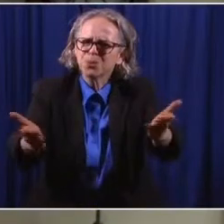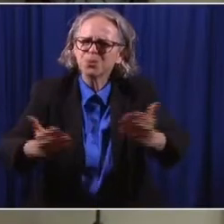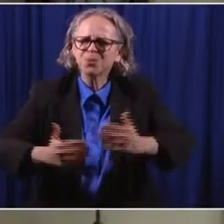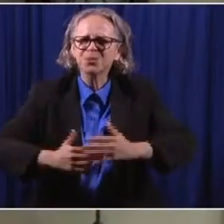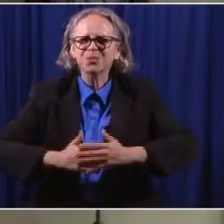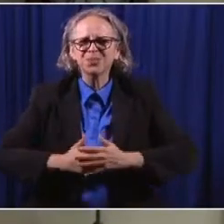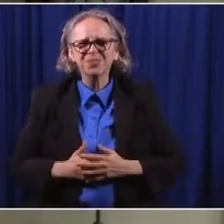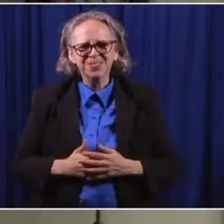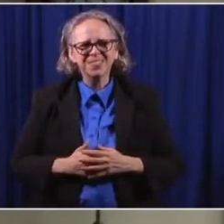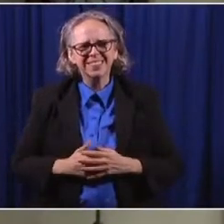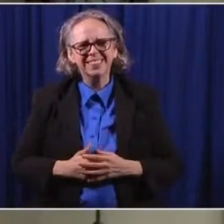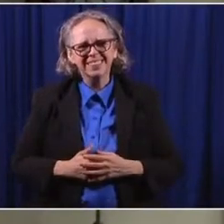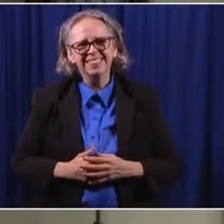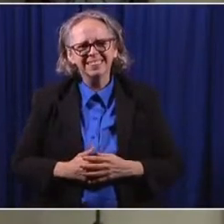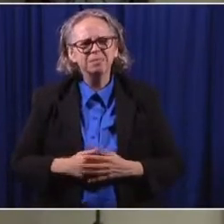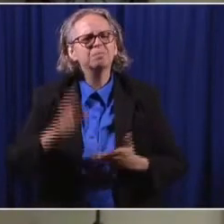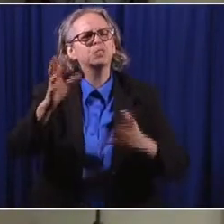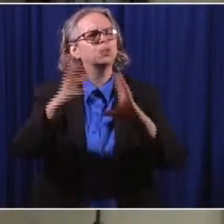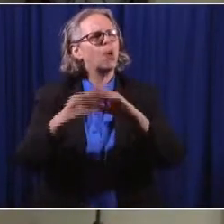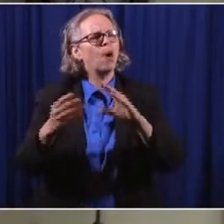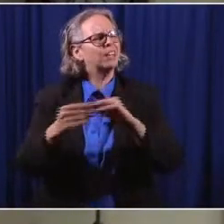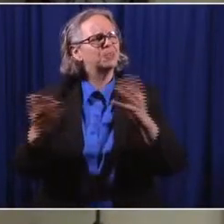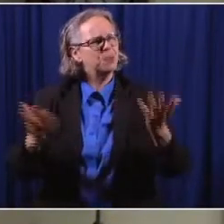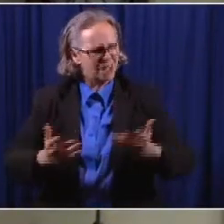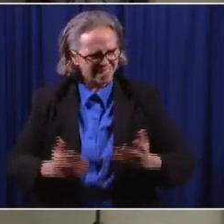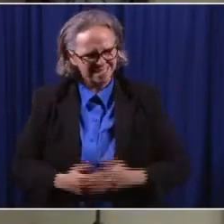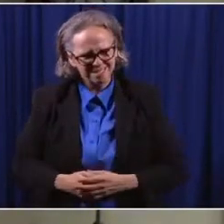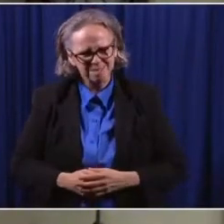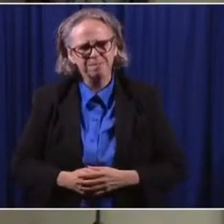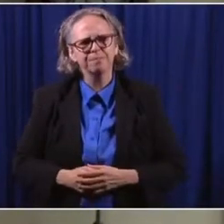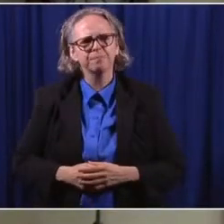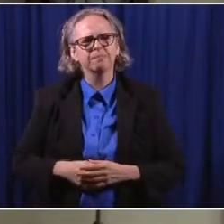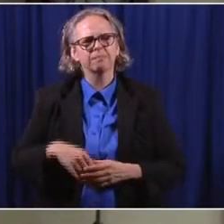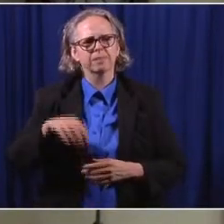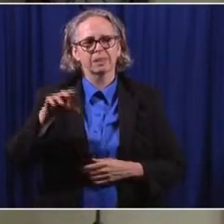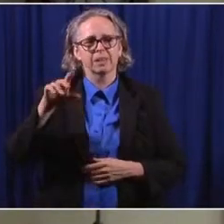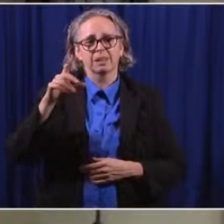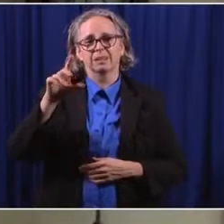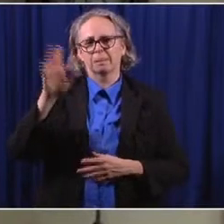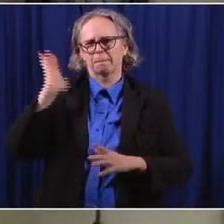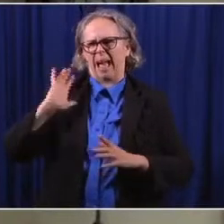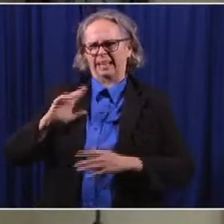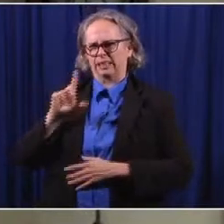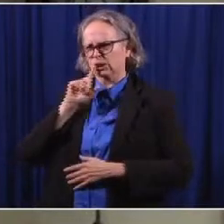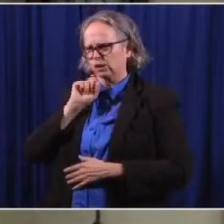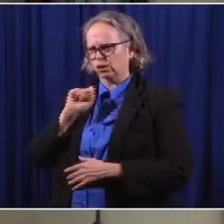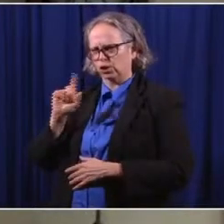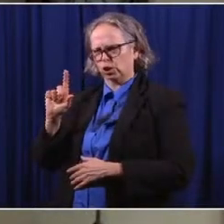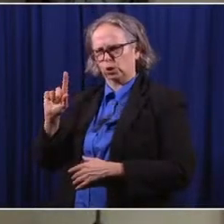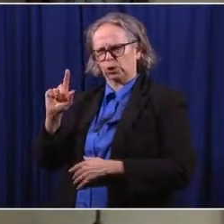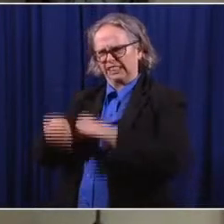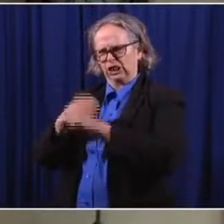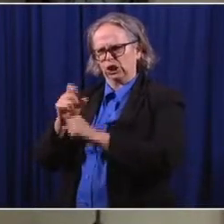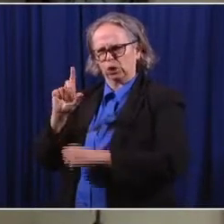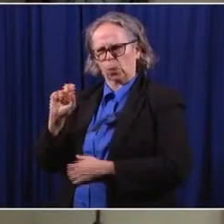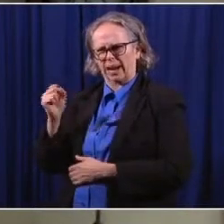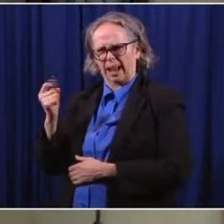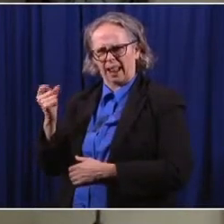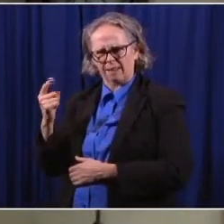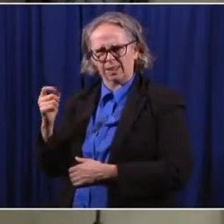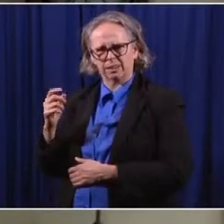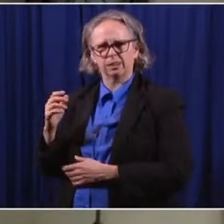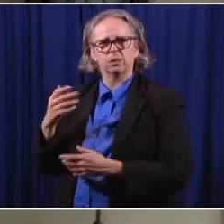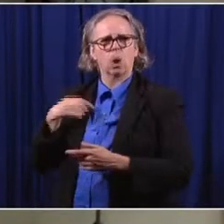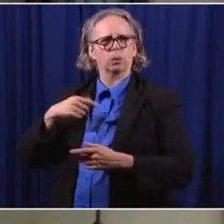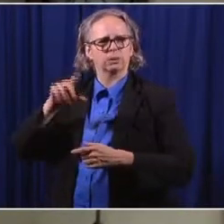that we started when I was Attorney General in 2011, when we learned that there were thousands of old, forgotten